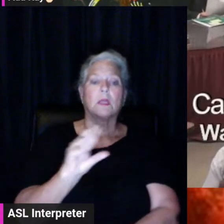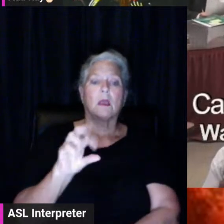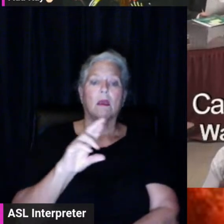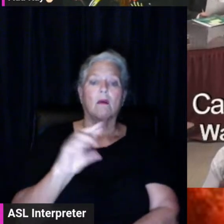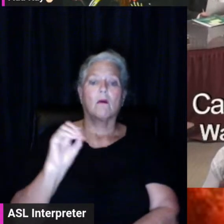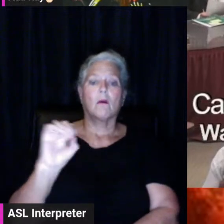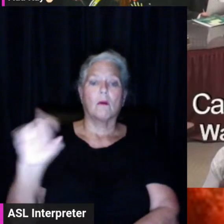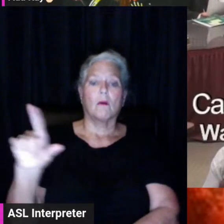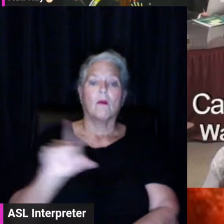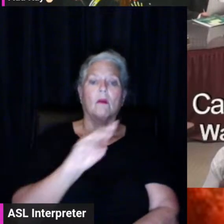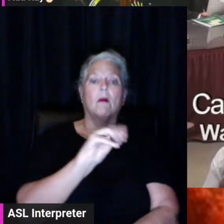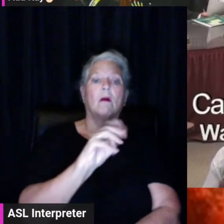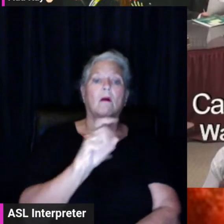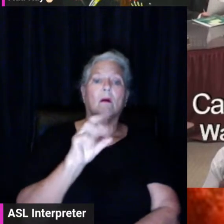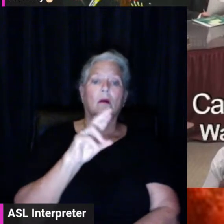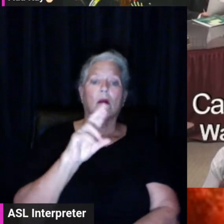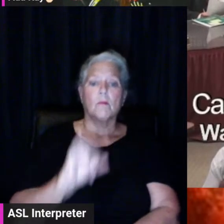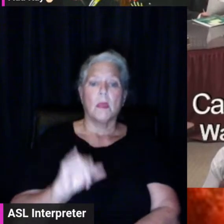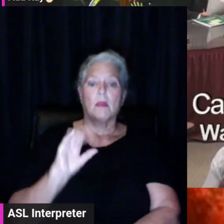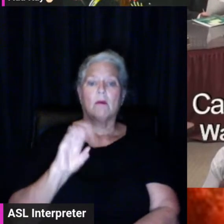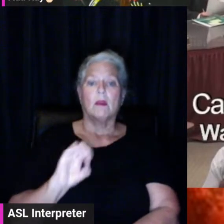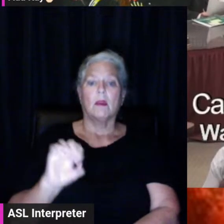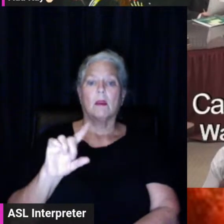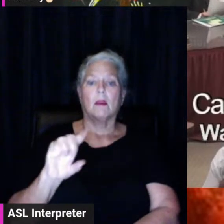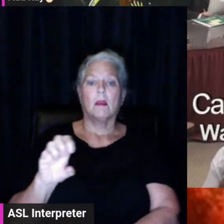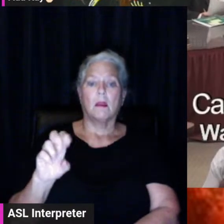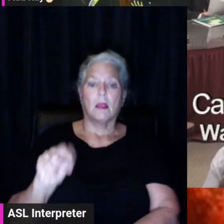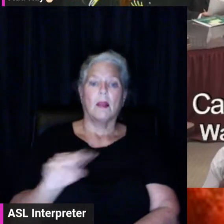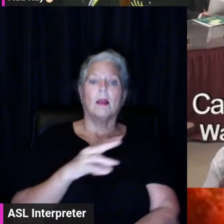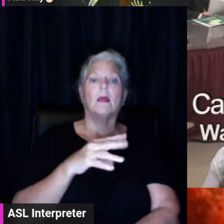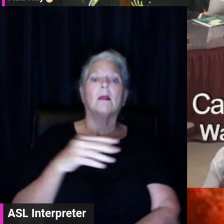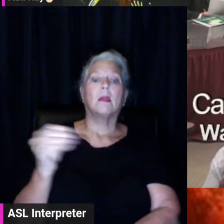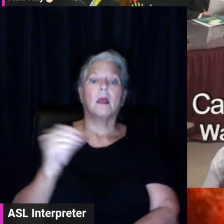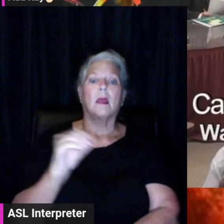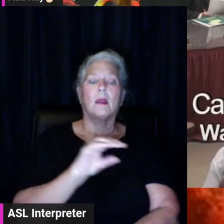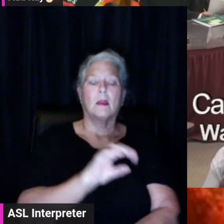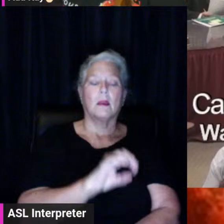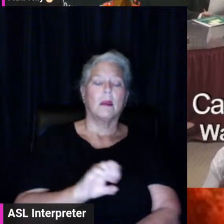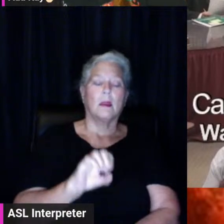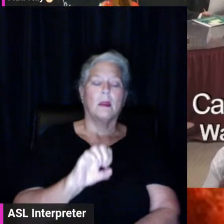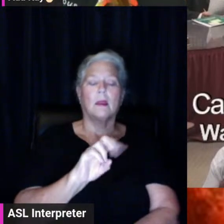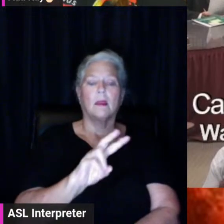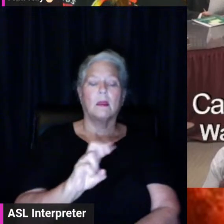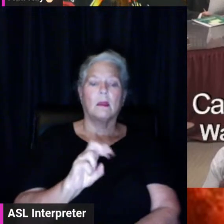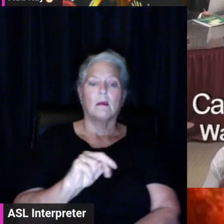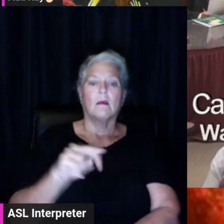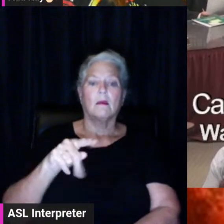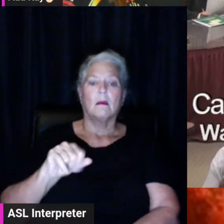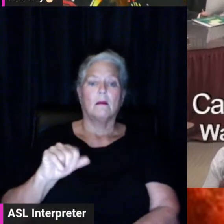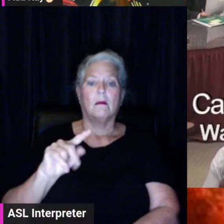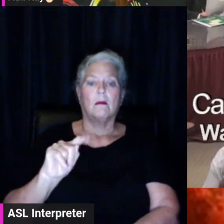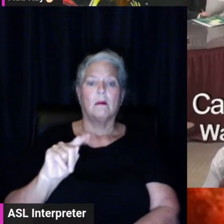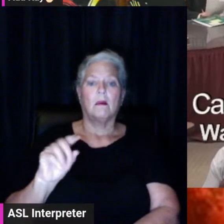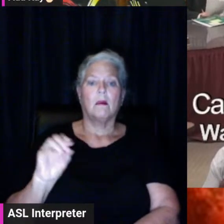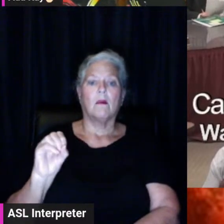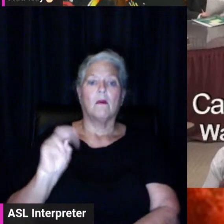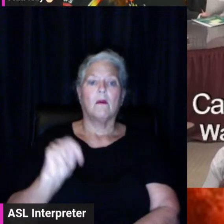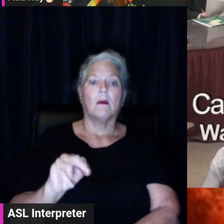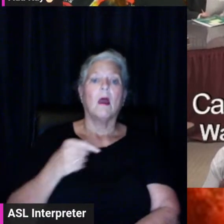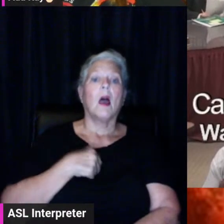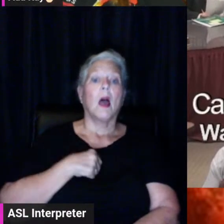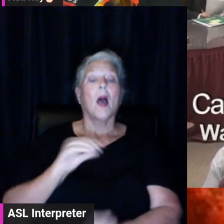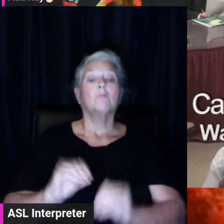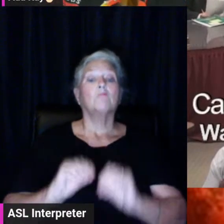Beckett, Don Kuchar, and Evan Patton. I move that we appoint all four of these